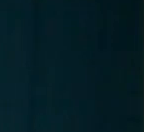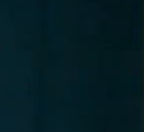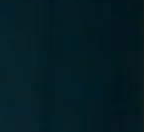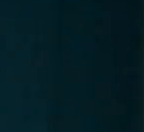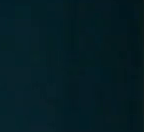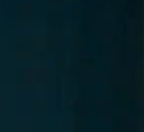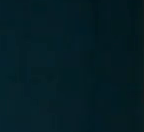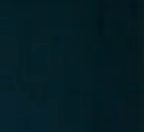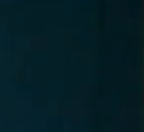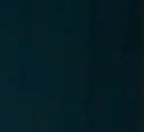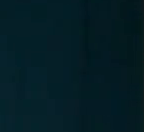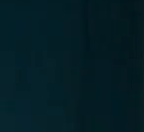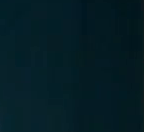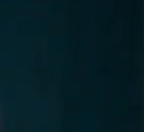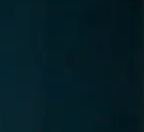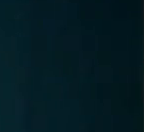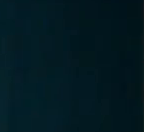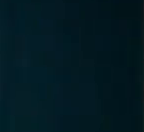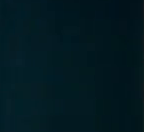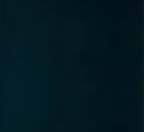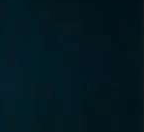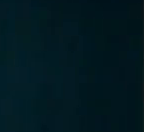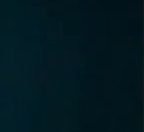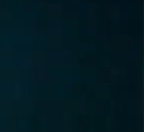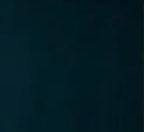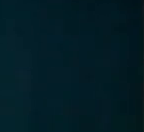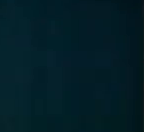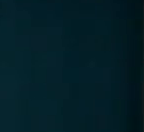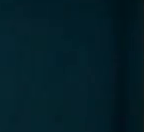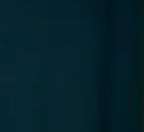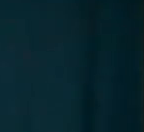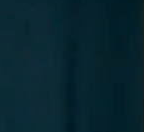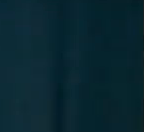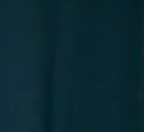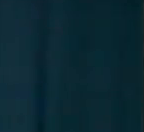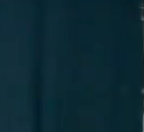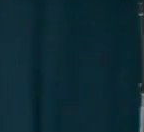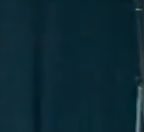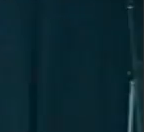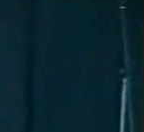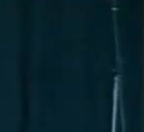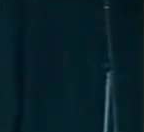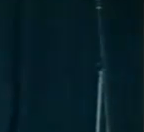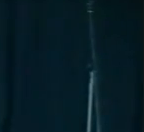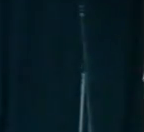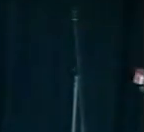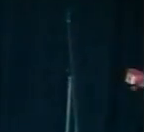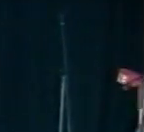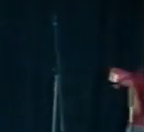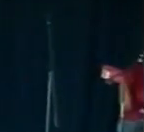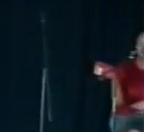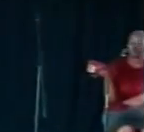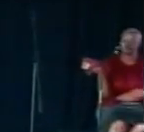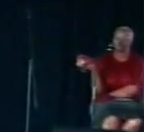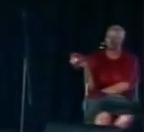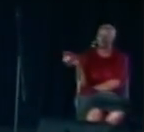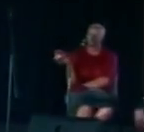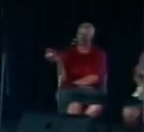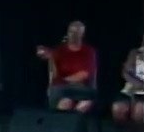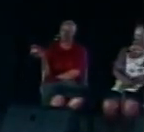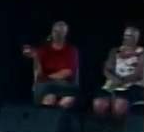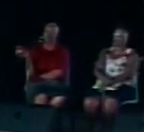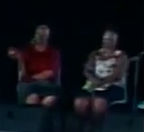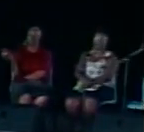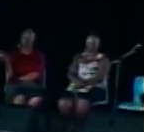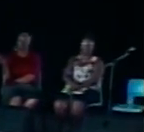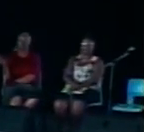All-Stars Calypso tent, is excited to reach the big stage in her first year. She credits the training she received during